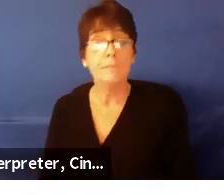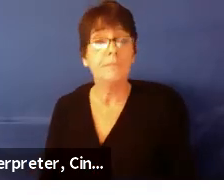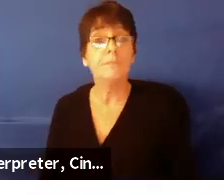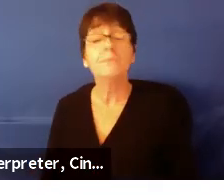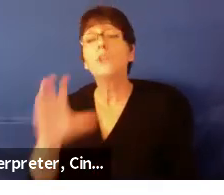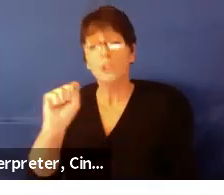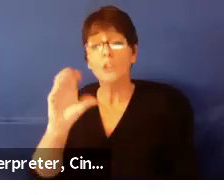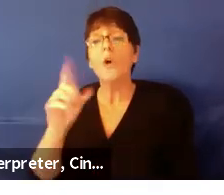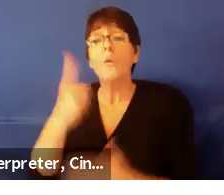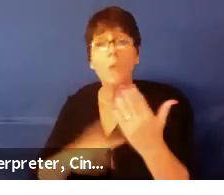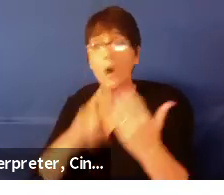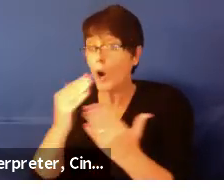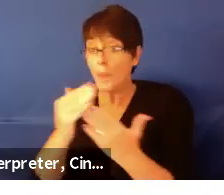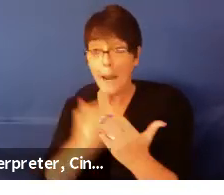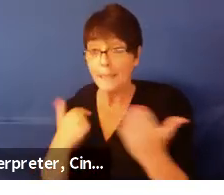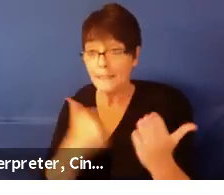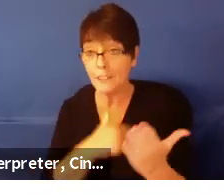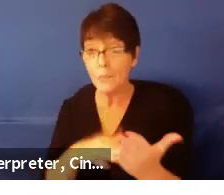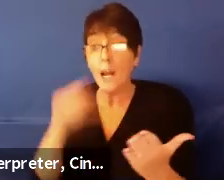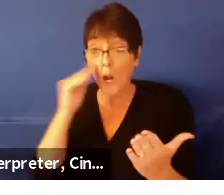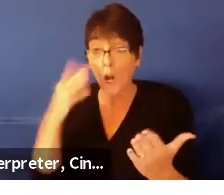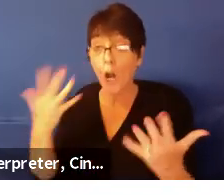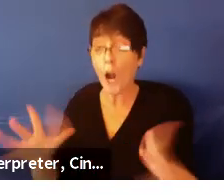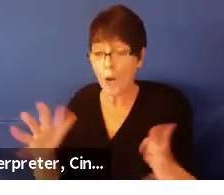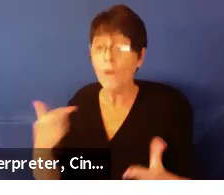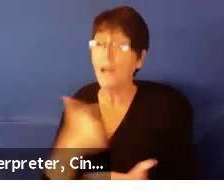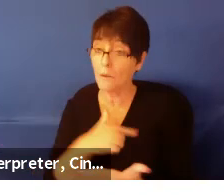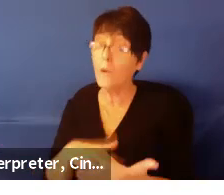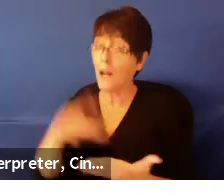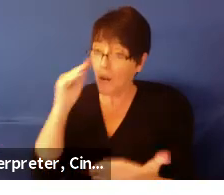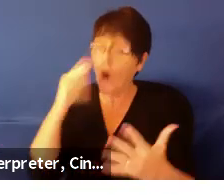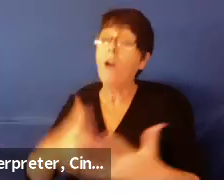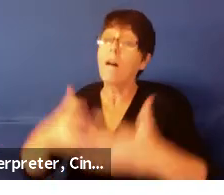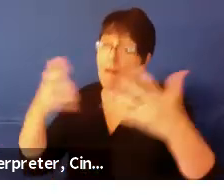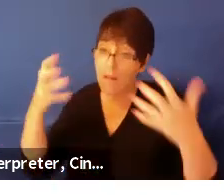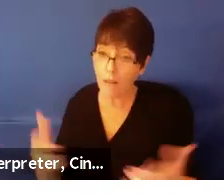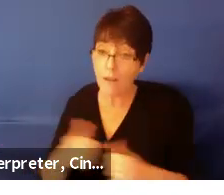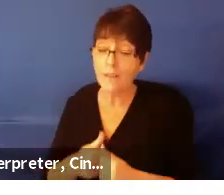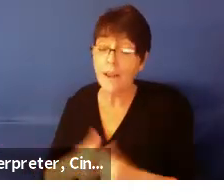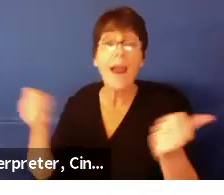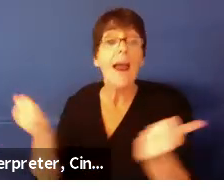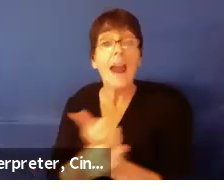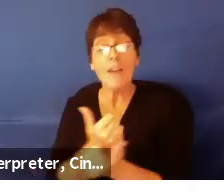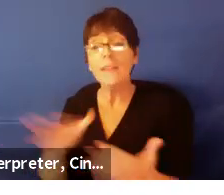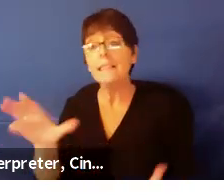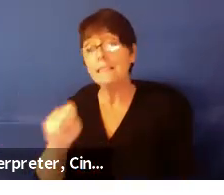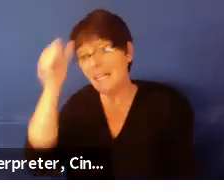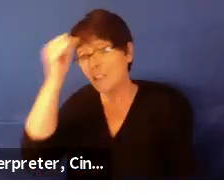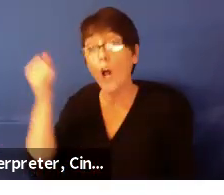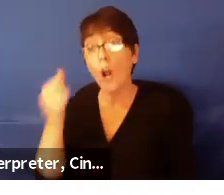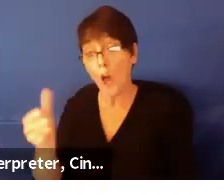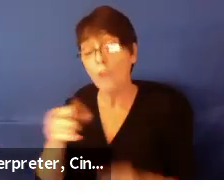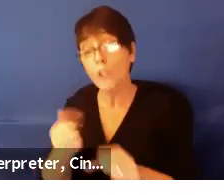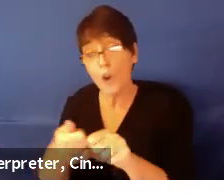So what are the lessons we have learned already? And we've learned a lot. Everything takes longer in the